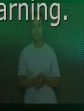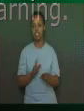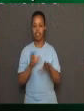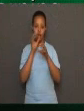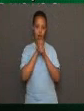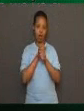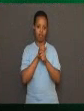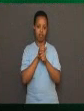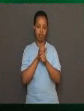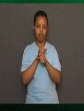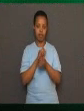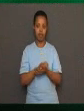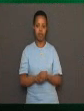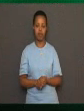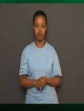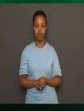Time's up.